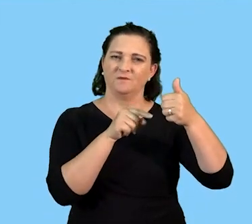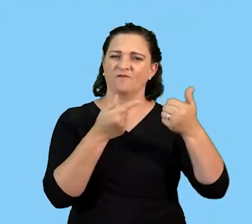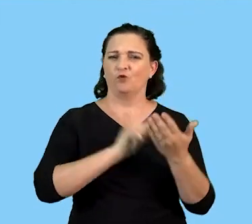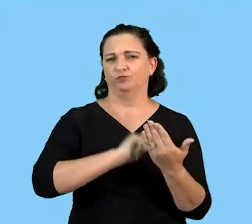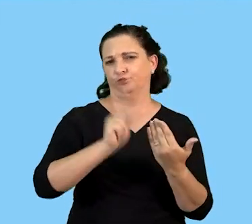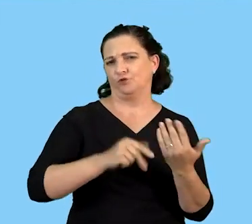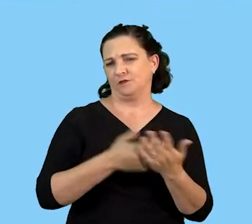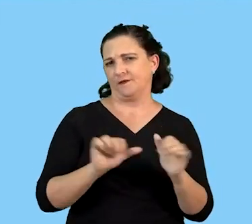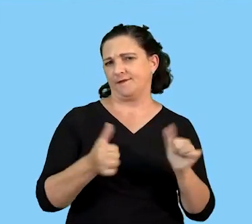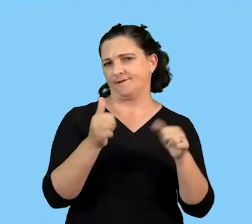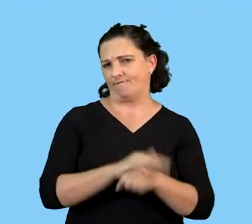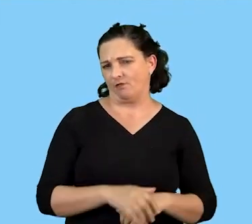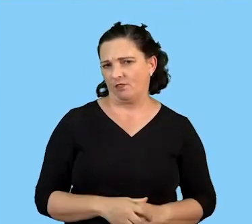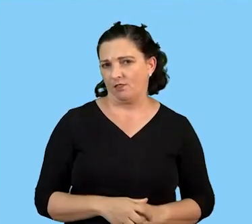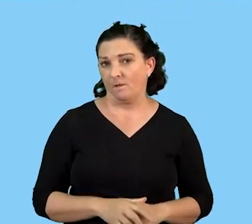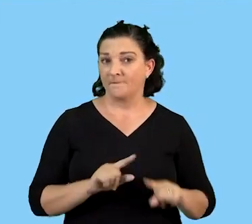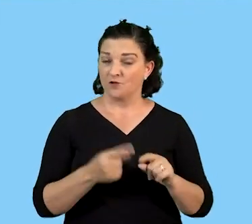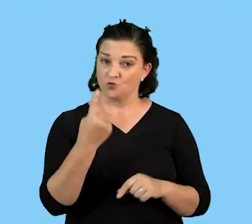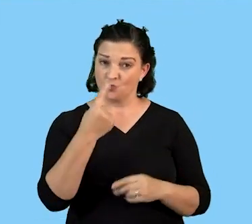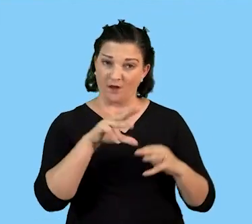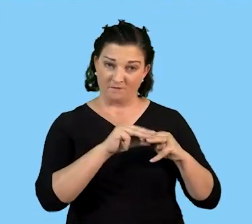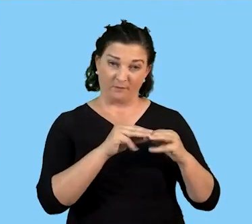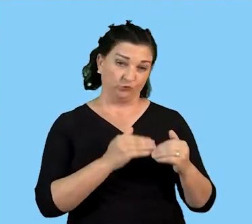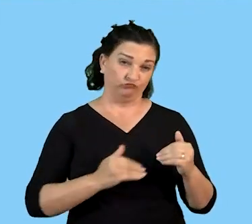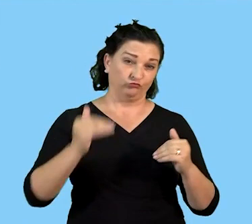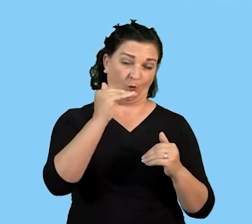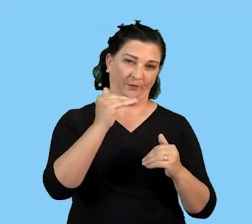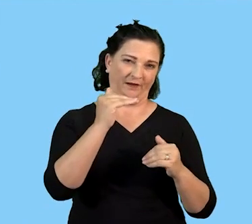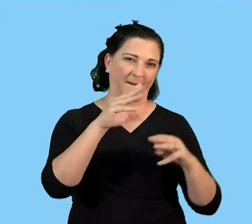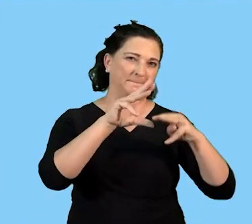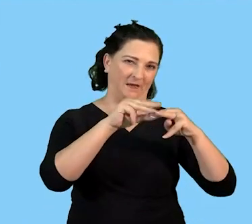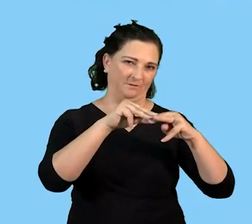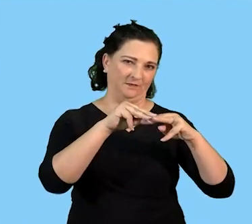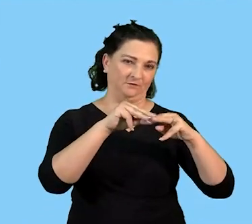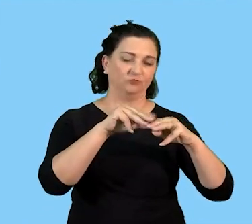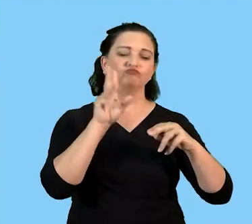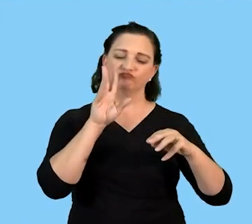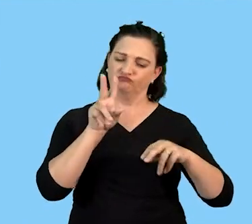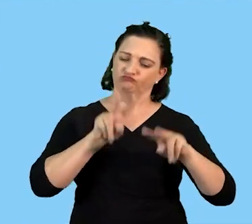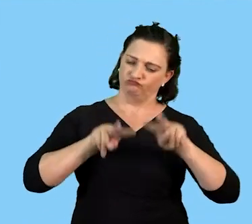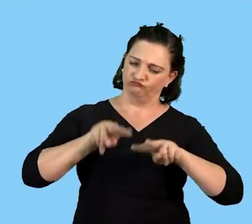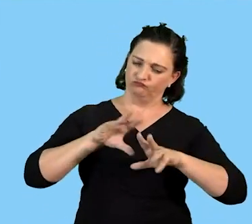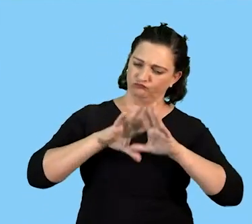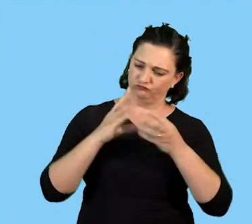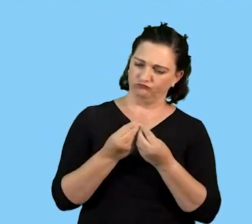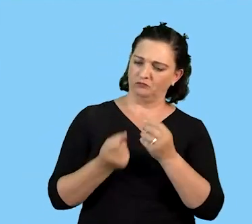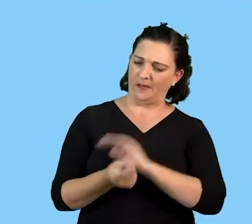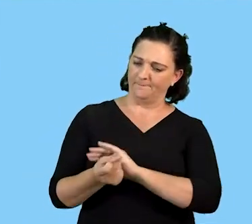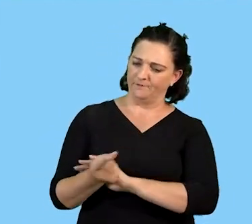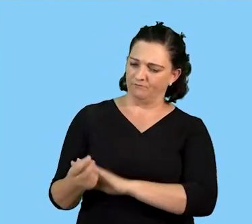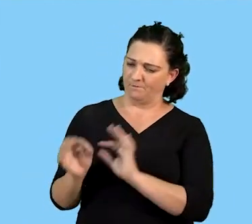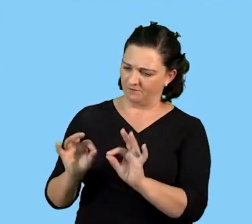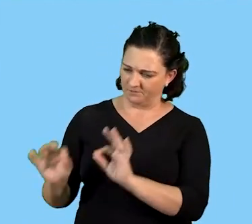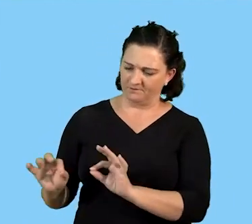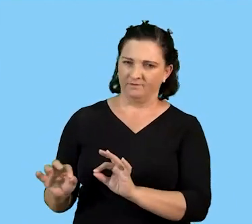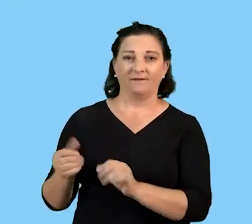to be successful. So one member of the top management will be the one who will be overseeing things that are happening correctly, that activities